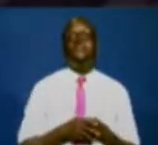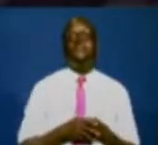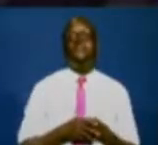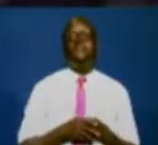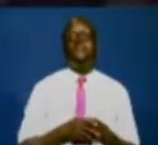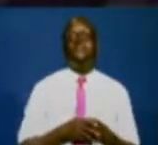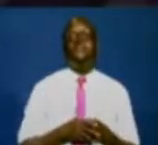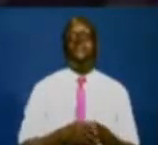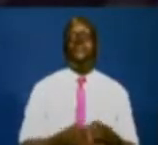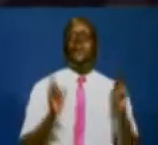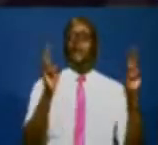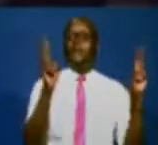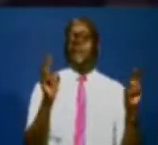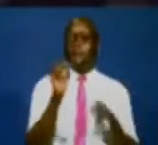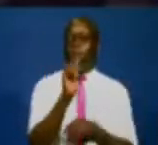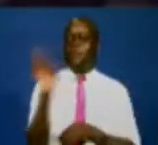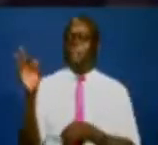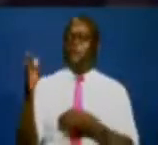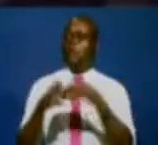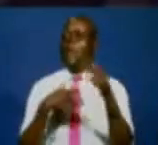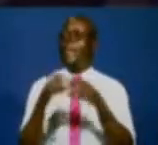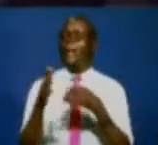The issue of whether